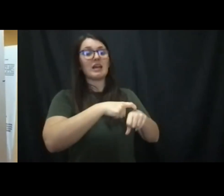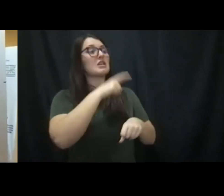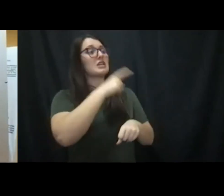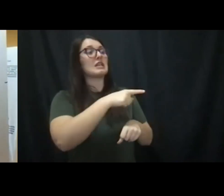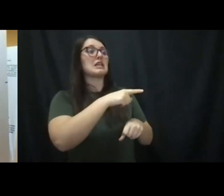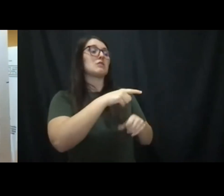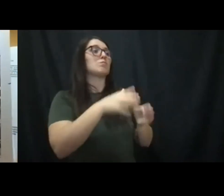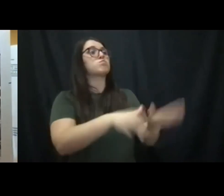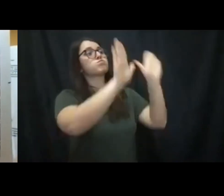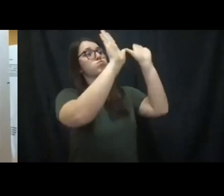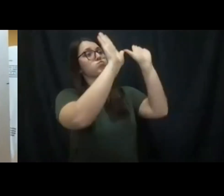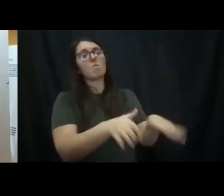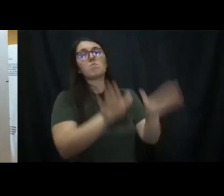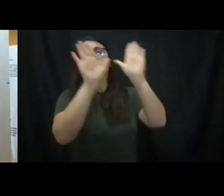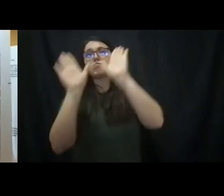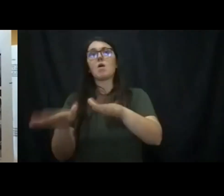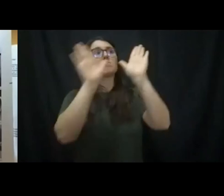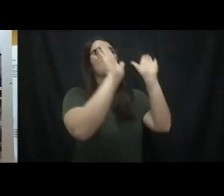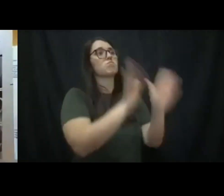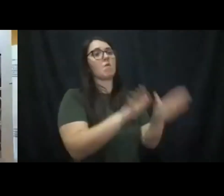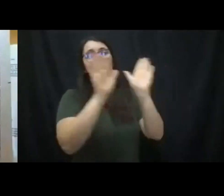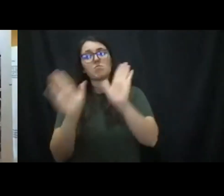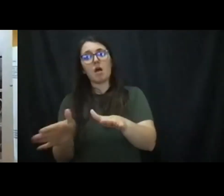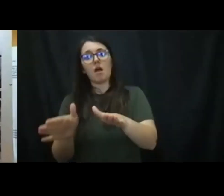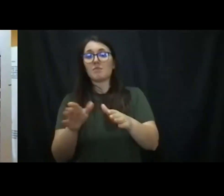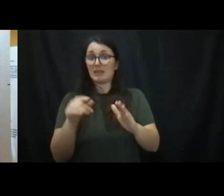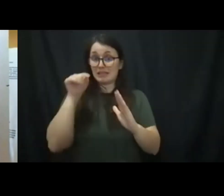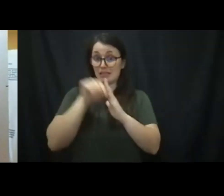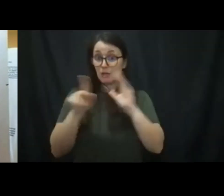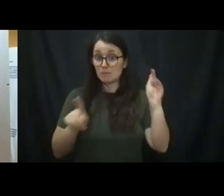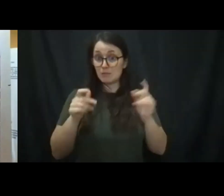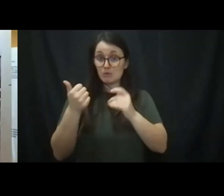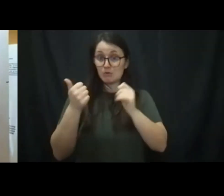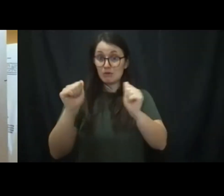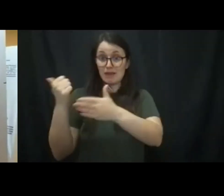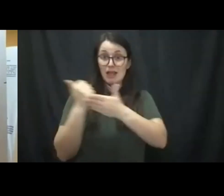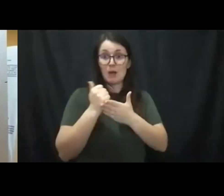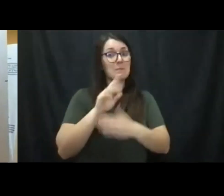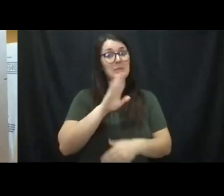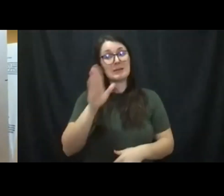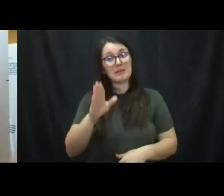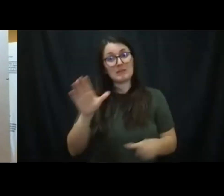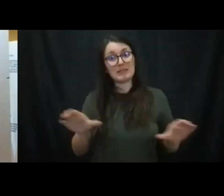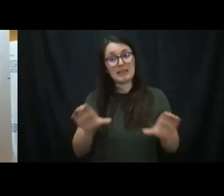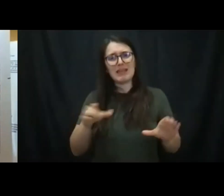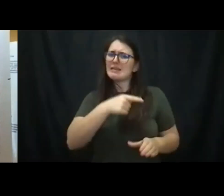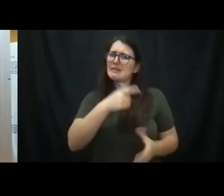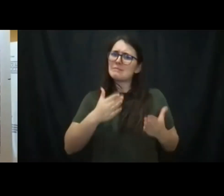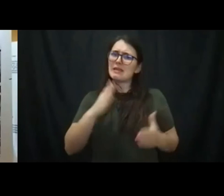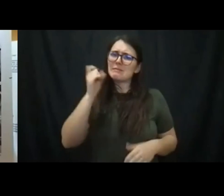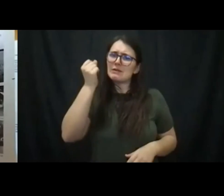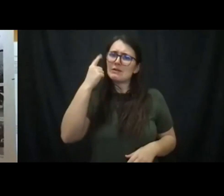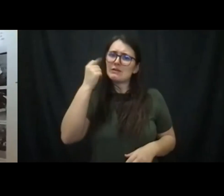and overturned boats carrying the people who were trying to help him, but he never did. He seemed to understand that they were his